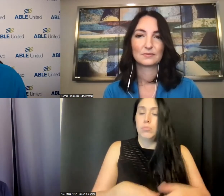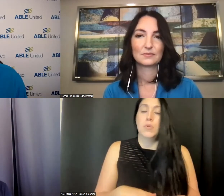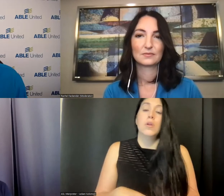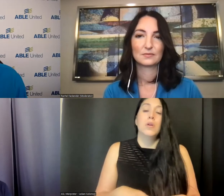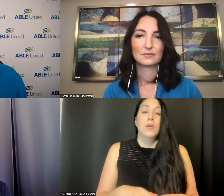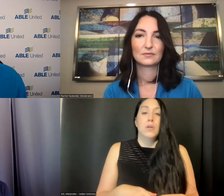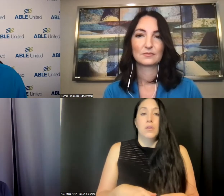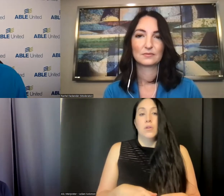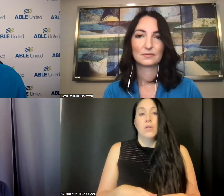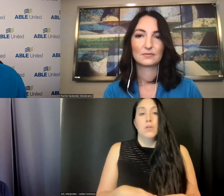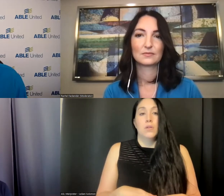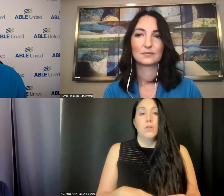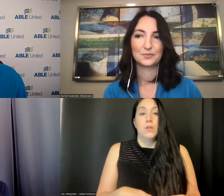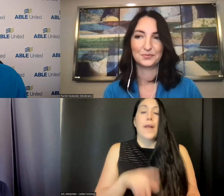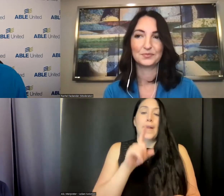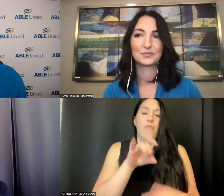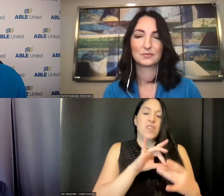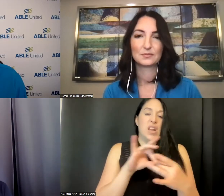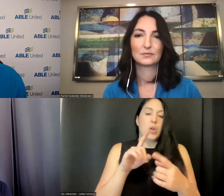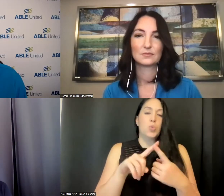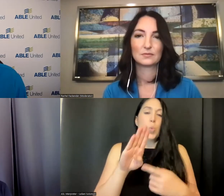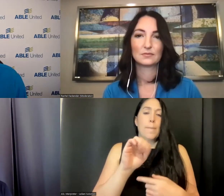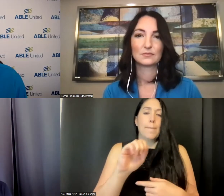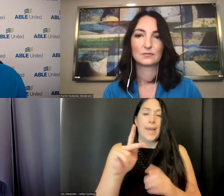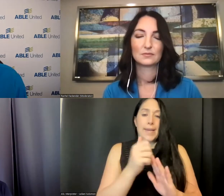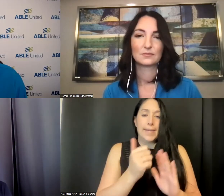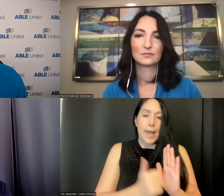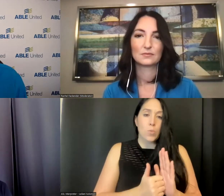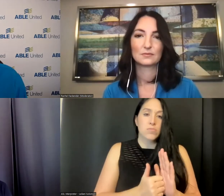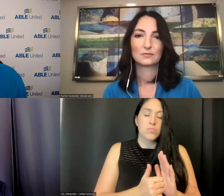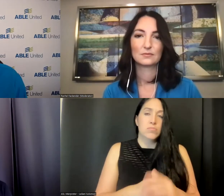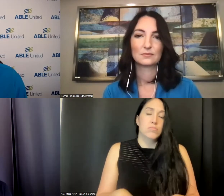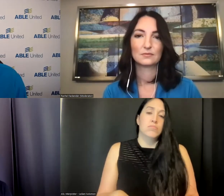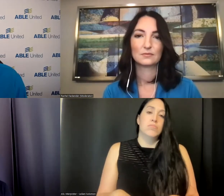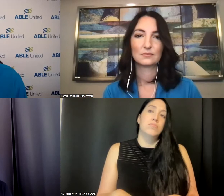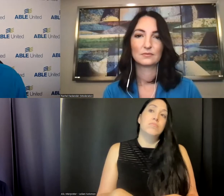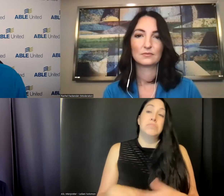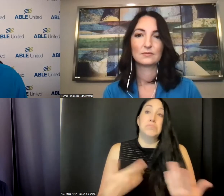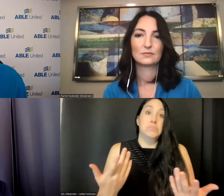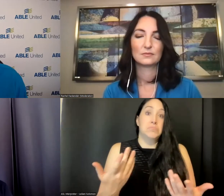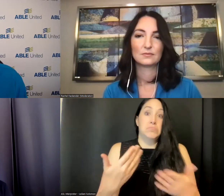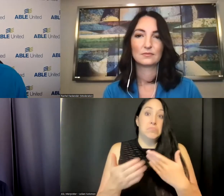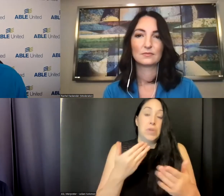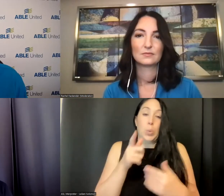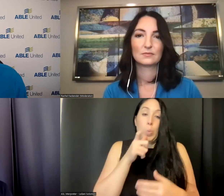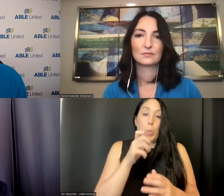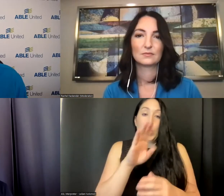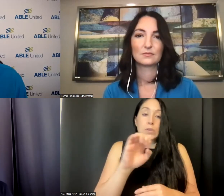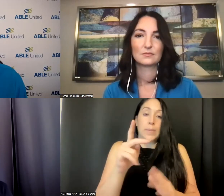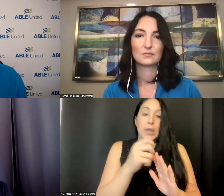initially, have a connected bank account, whether that be the person setting on behalf of an individual or